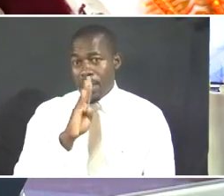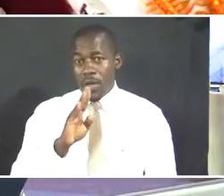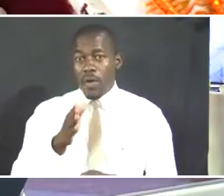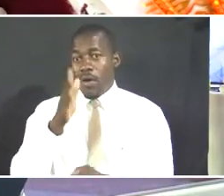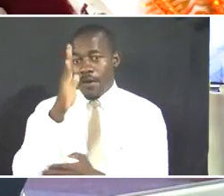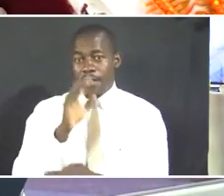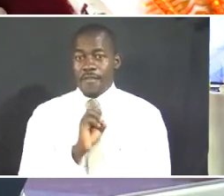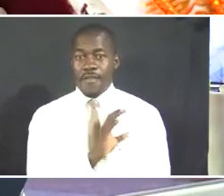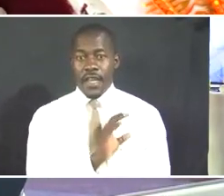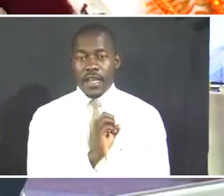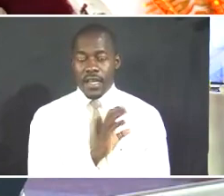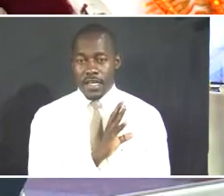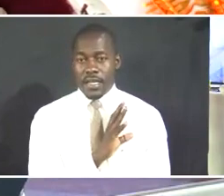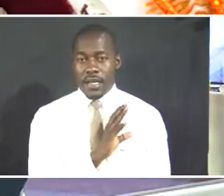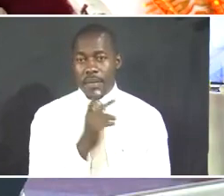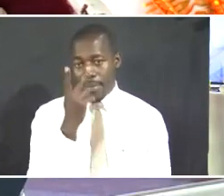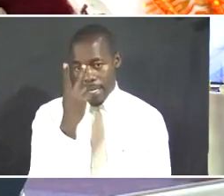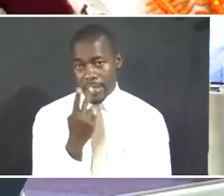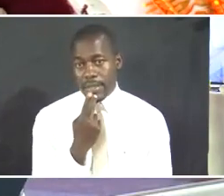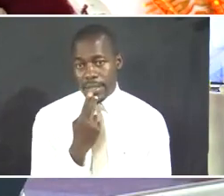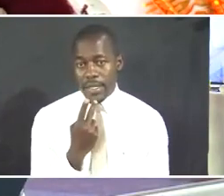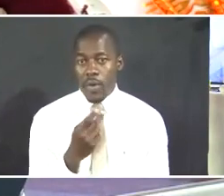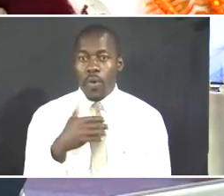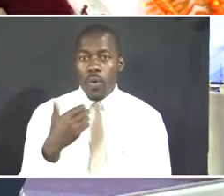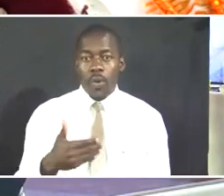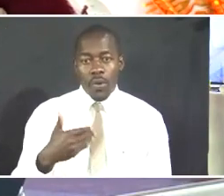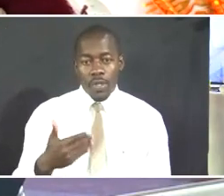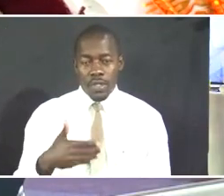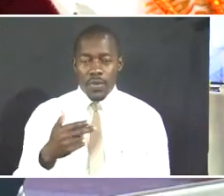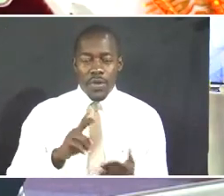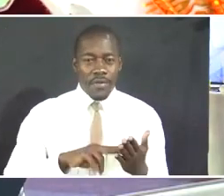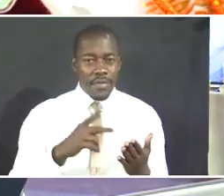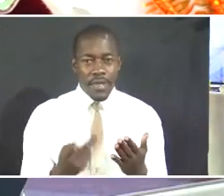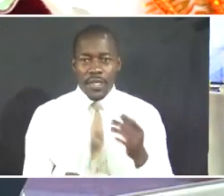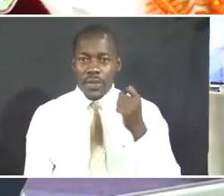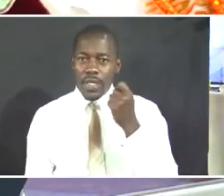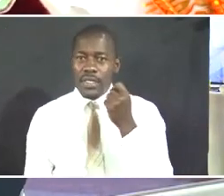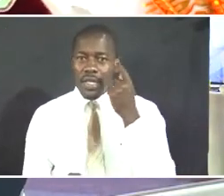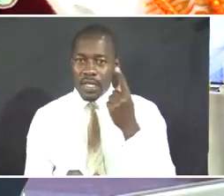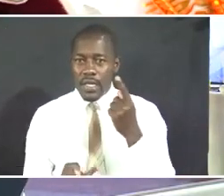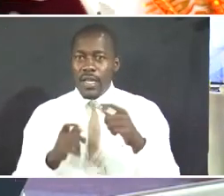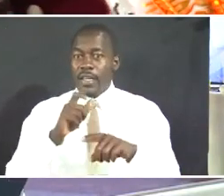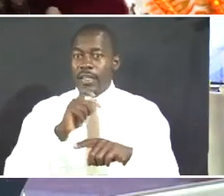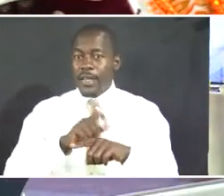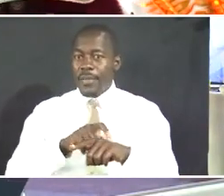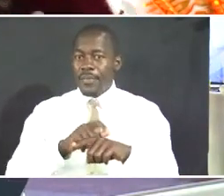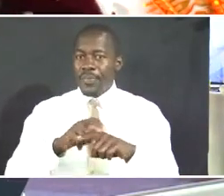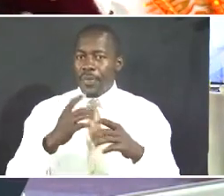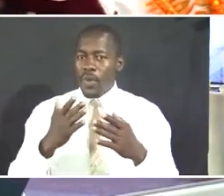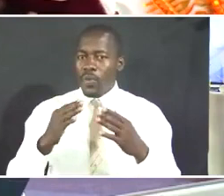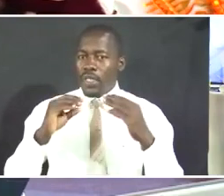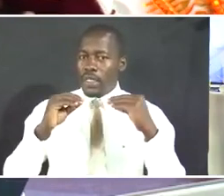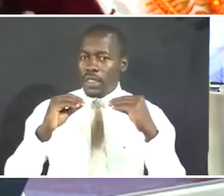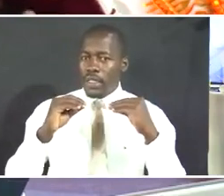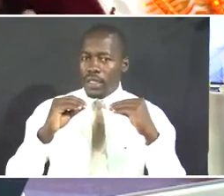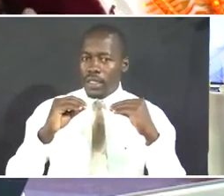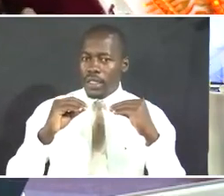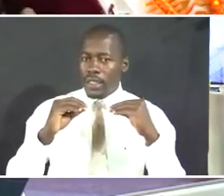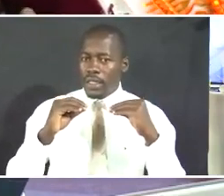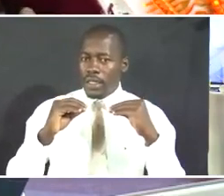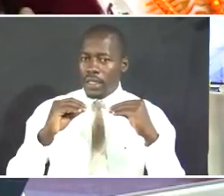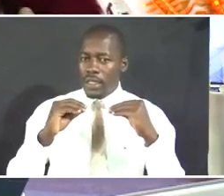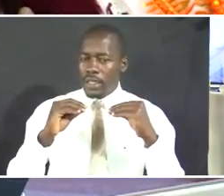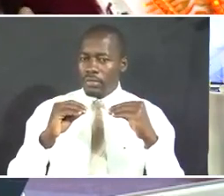good. And many times we fail to understand that when you're picking a spouse for